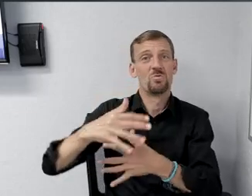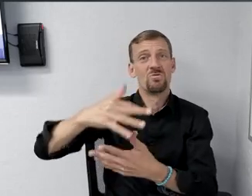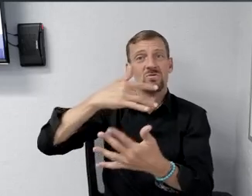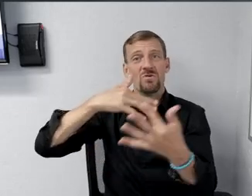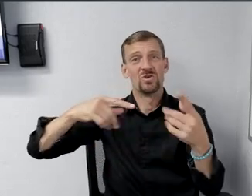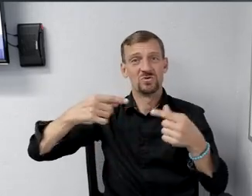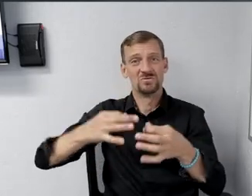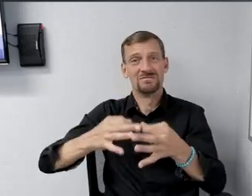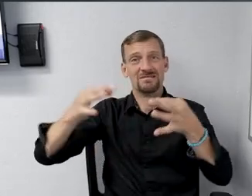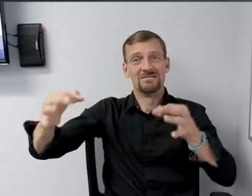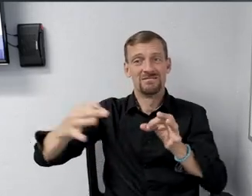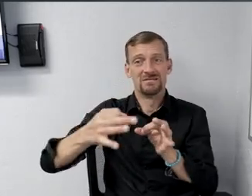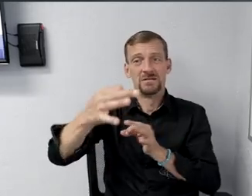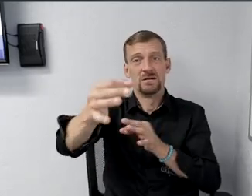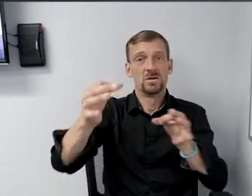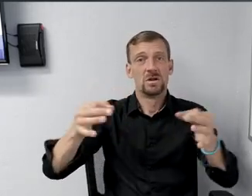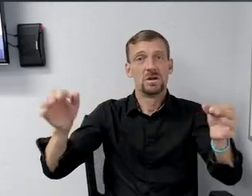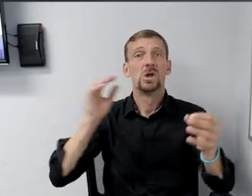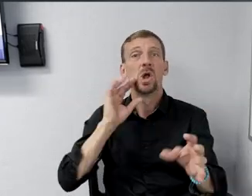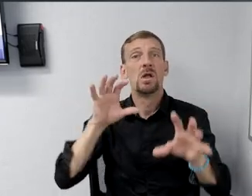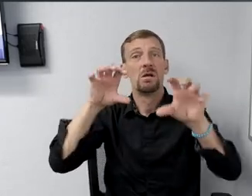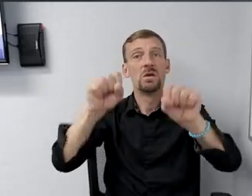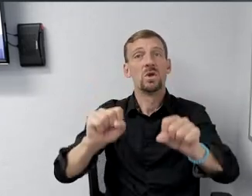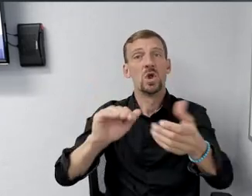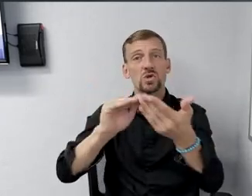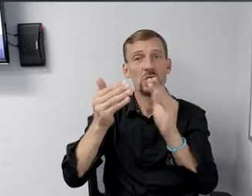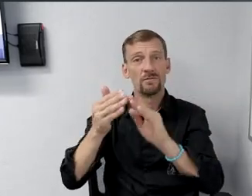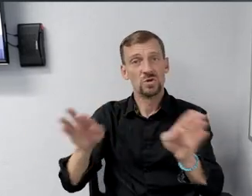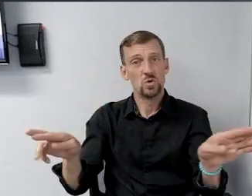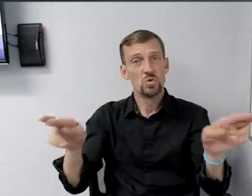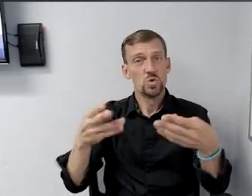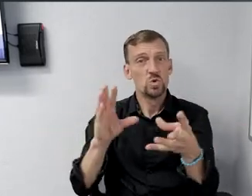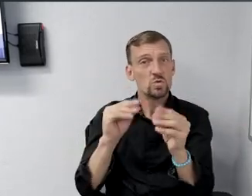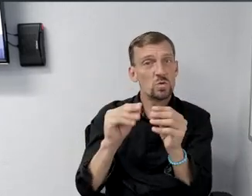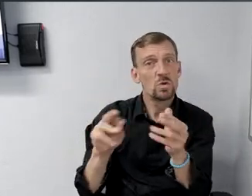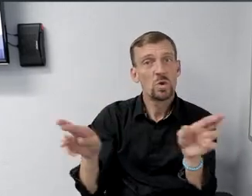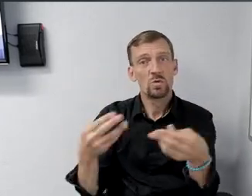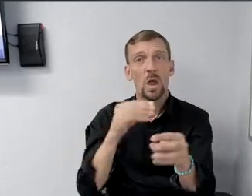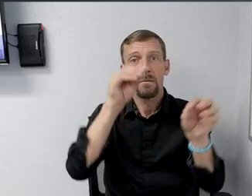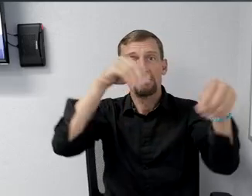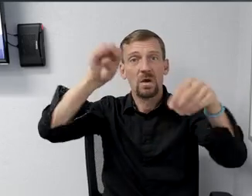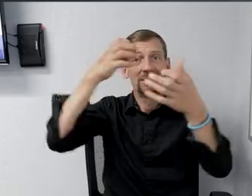spacing. They're taking over conference rooms and moving equipment into there.